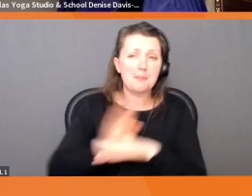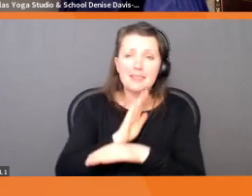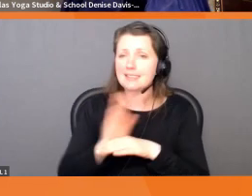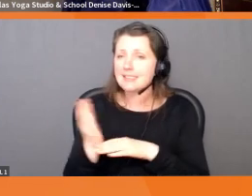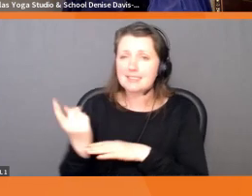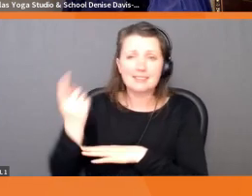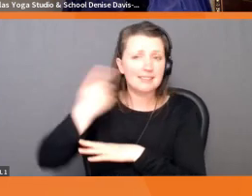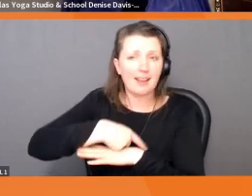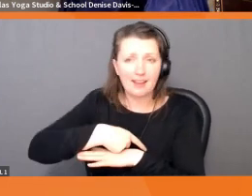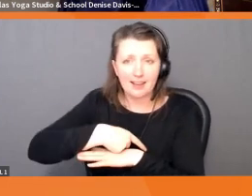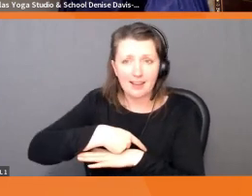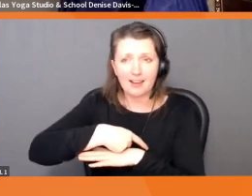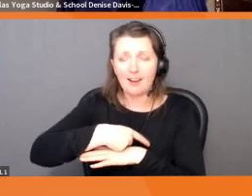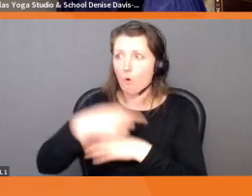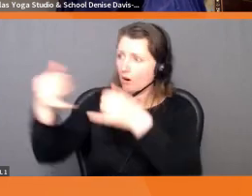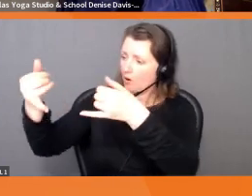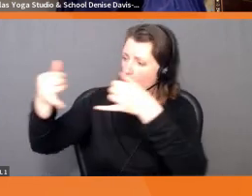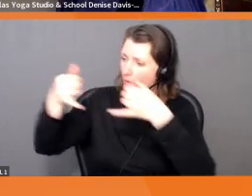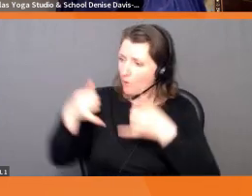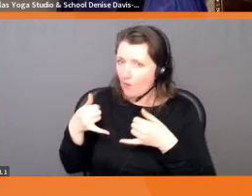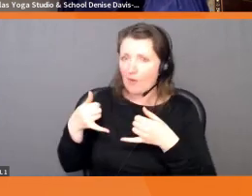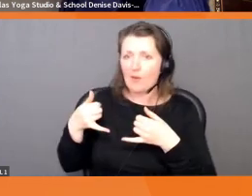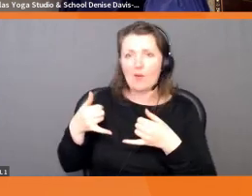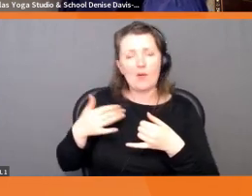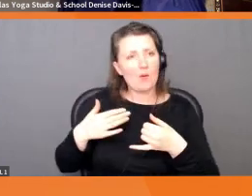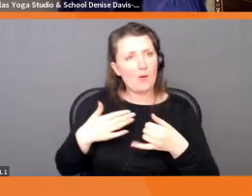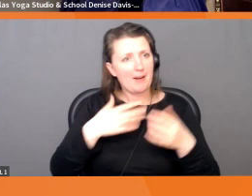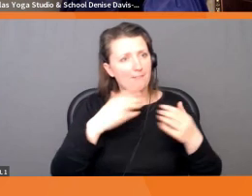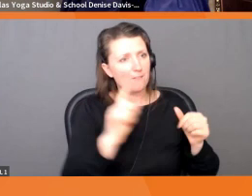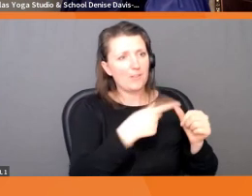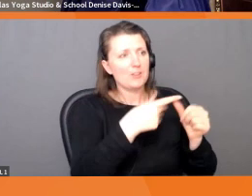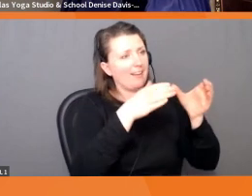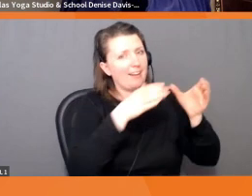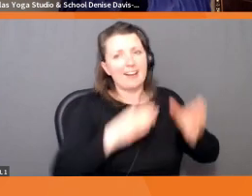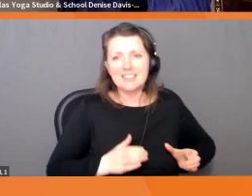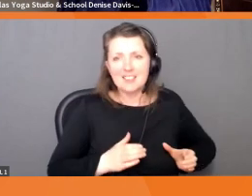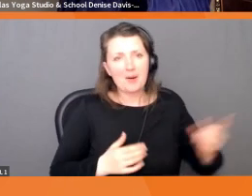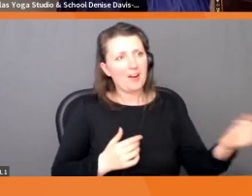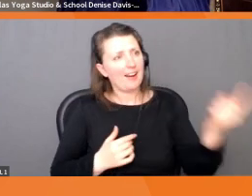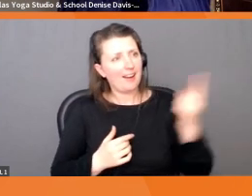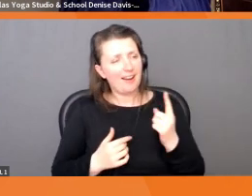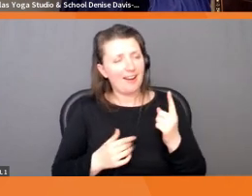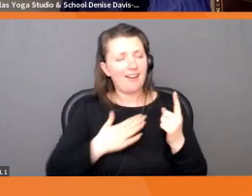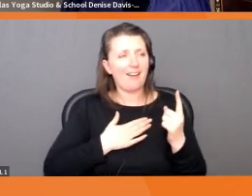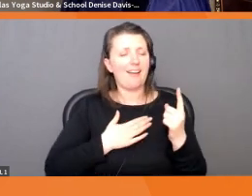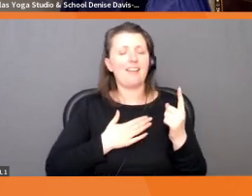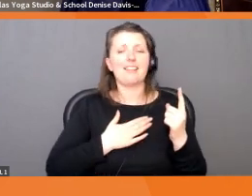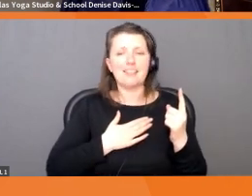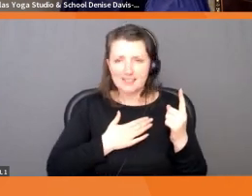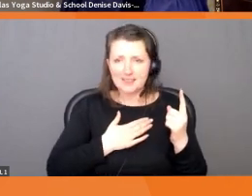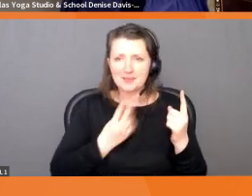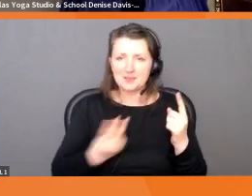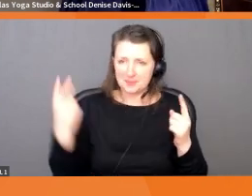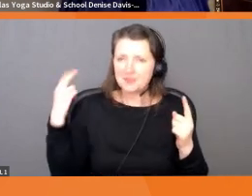Maybe you won an award or made your first dollar, right? All the little things that make you feel fabulous, holding them up there.